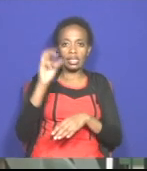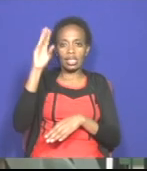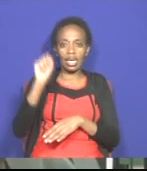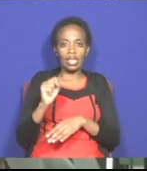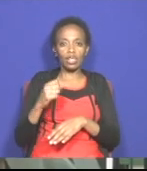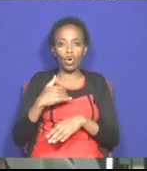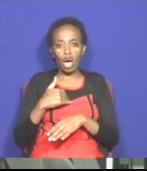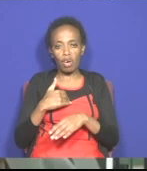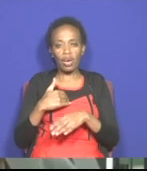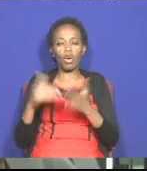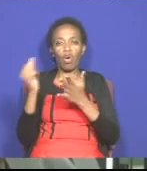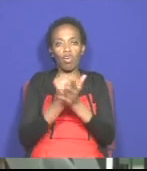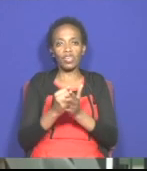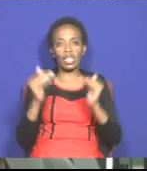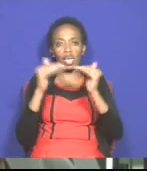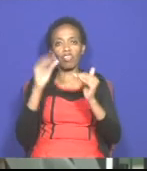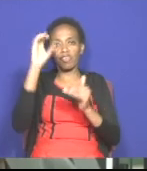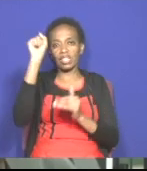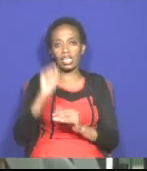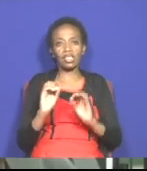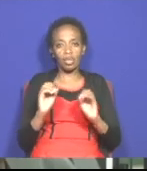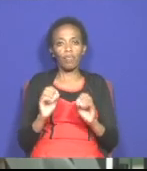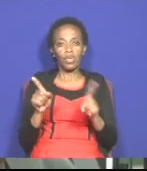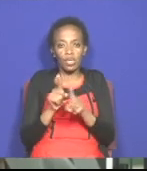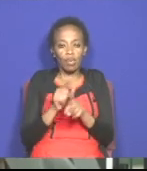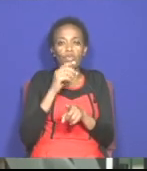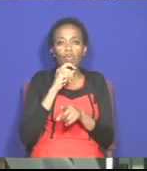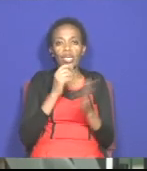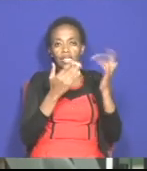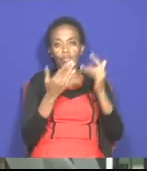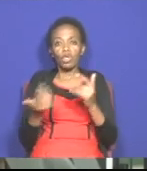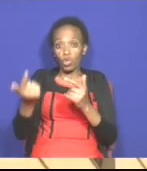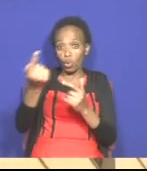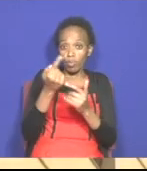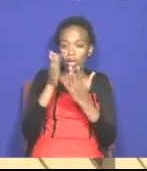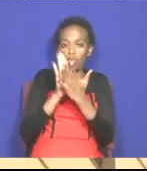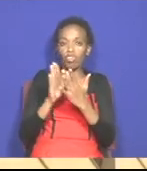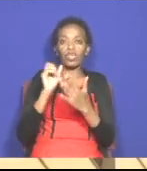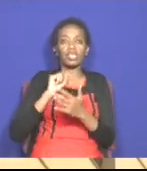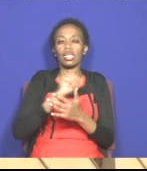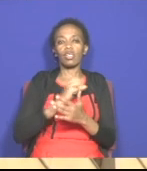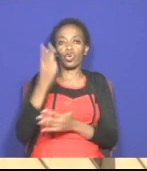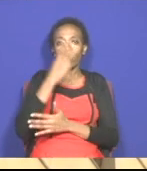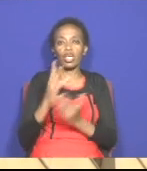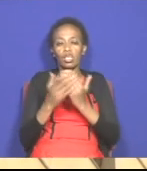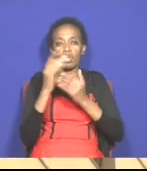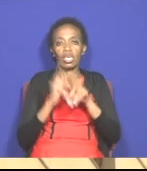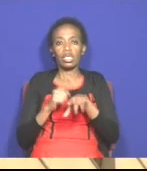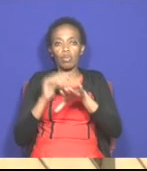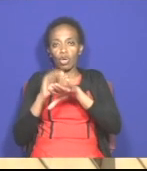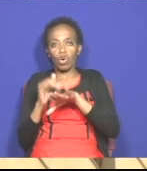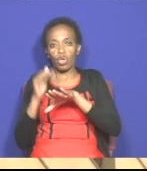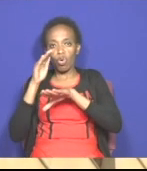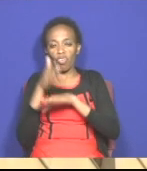high calling at the level of a cabinet secretary. Kuria is expected to appear before Senate on Wednesday morning after being summoned over